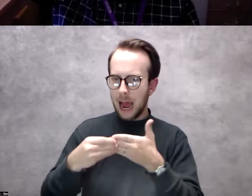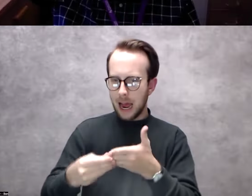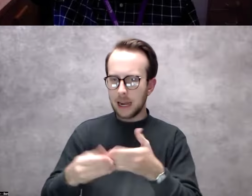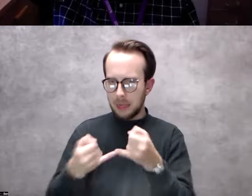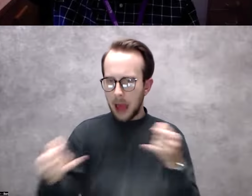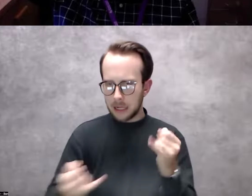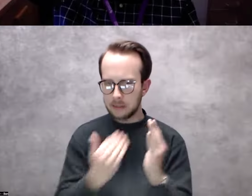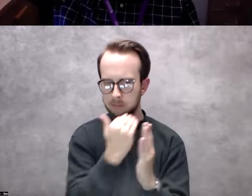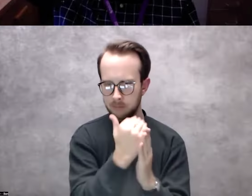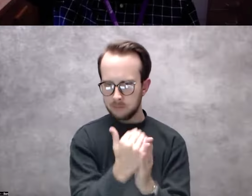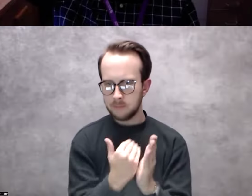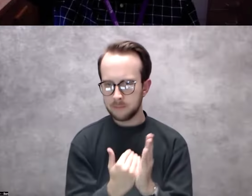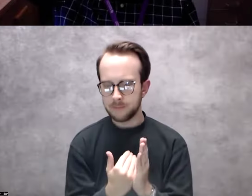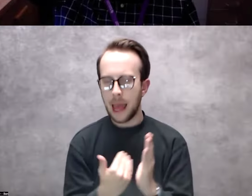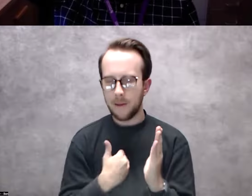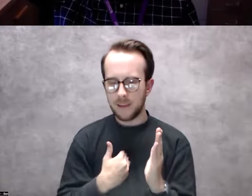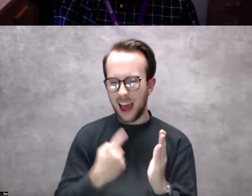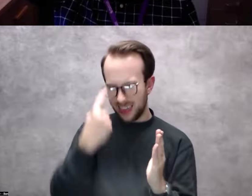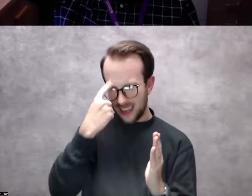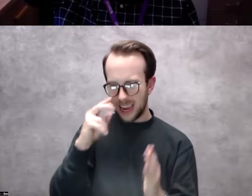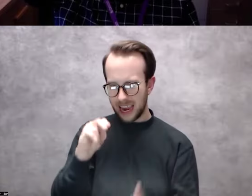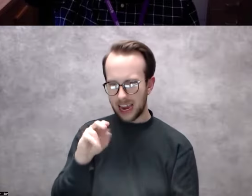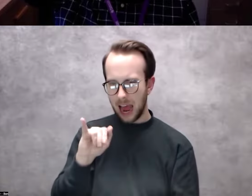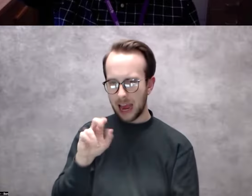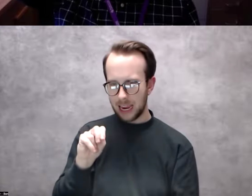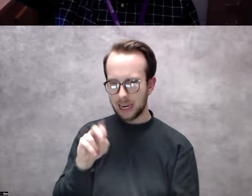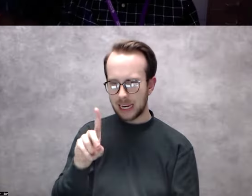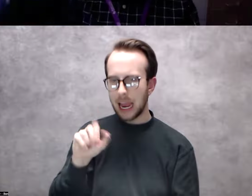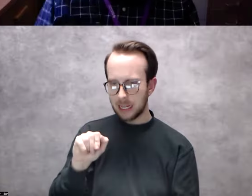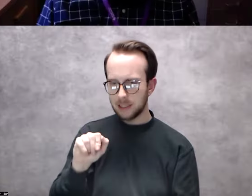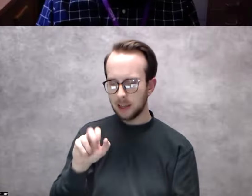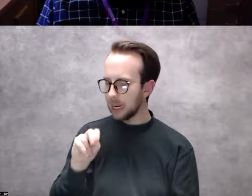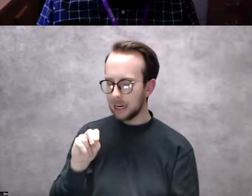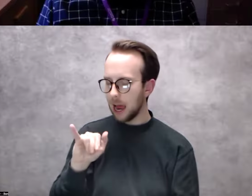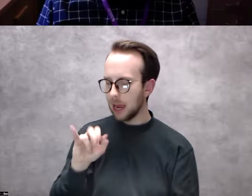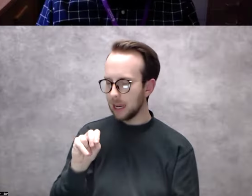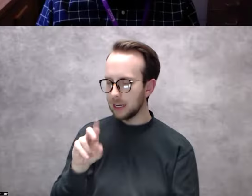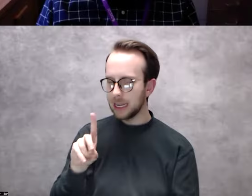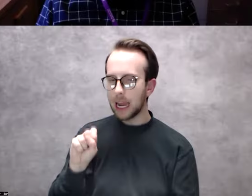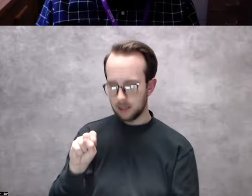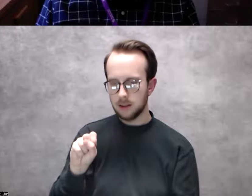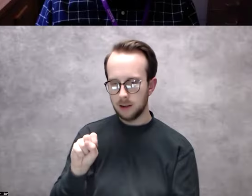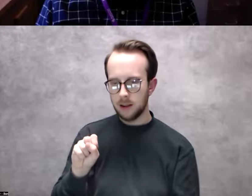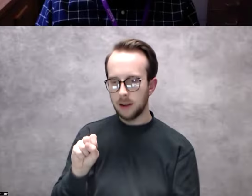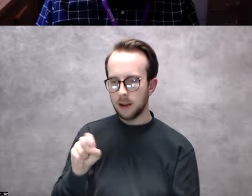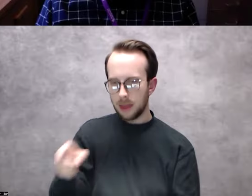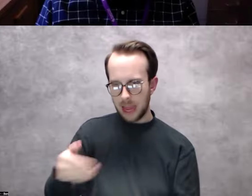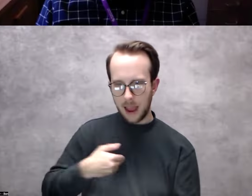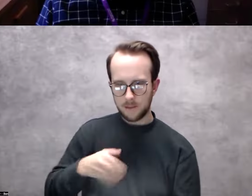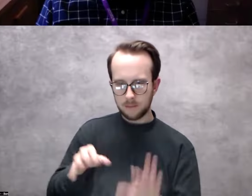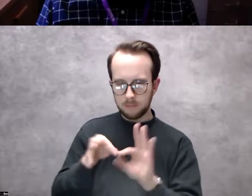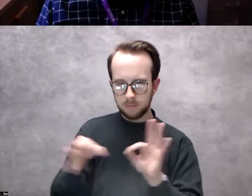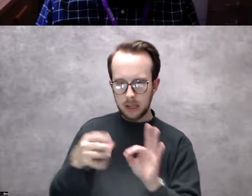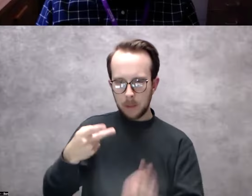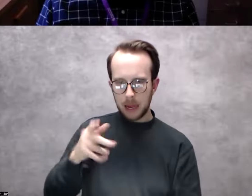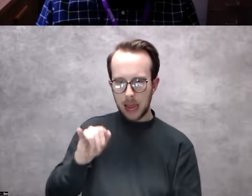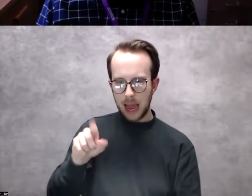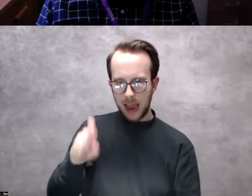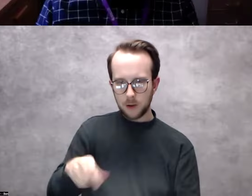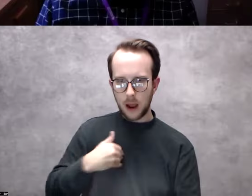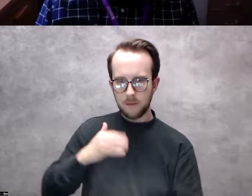So I know that for, I think NINDS says for an R01, they have a PI has to have 20%